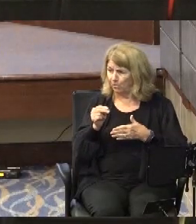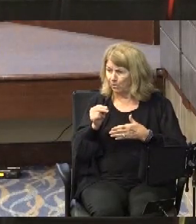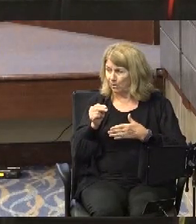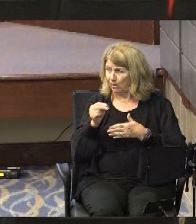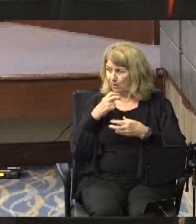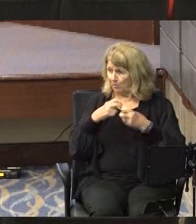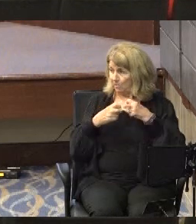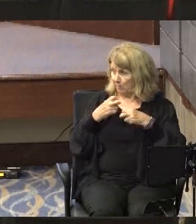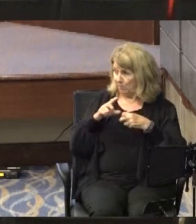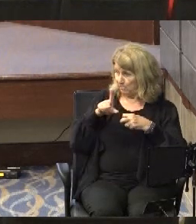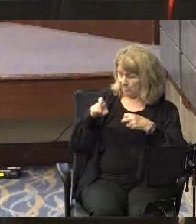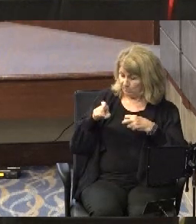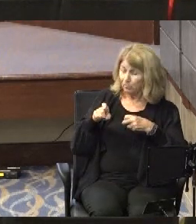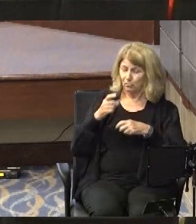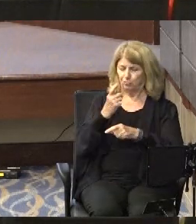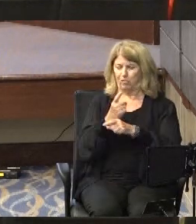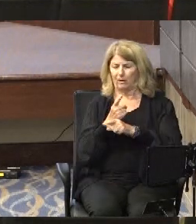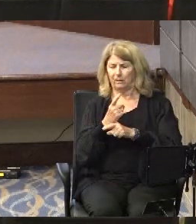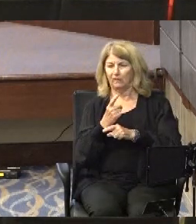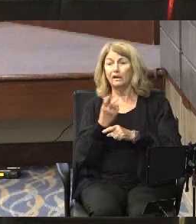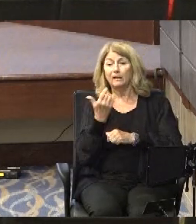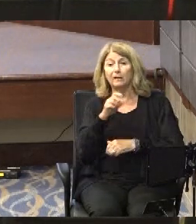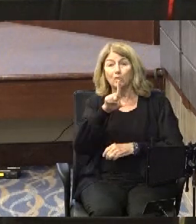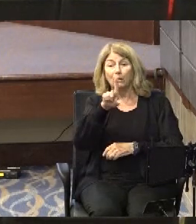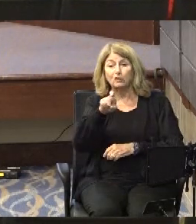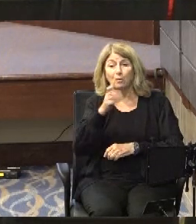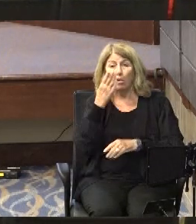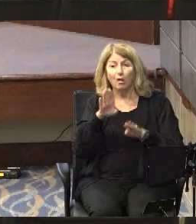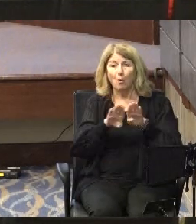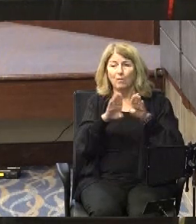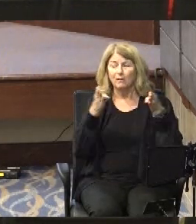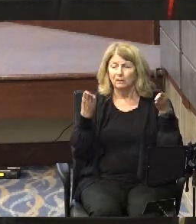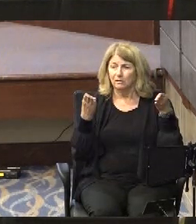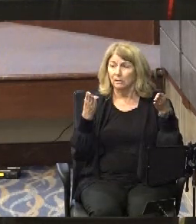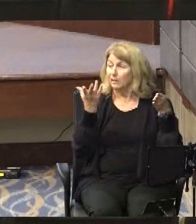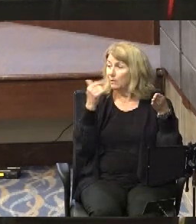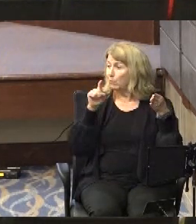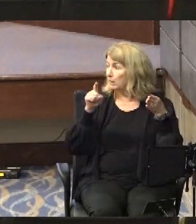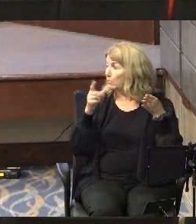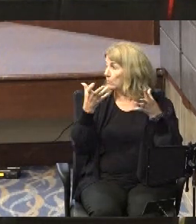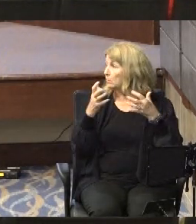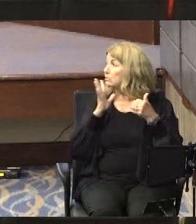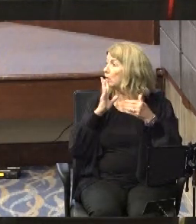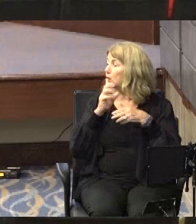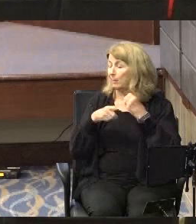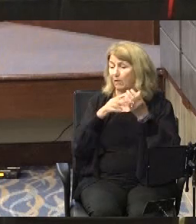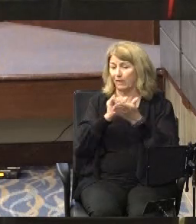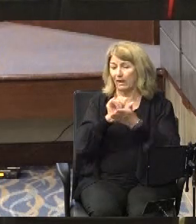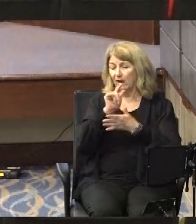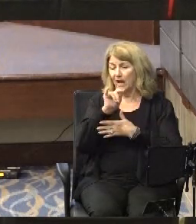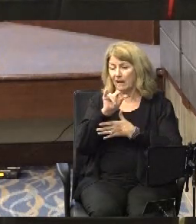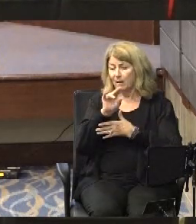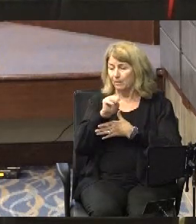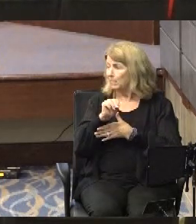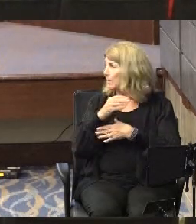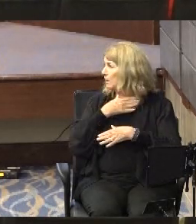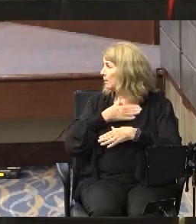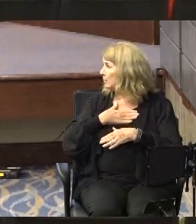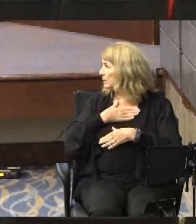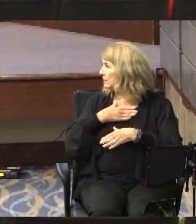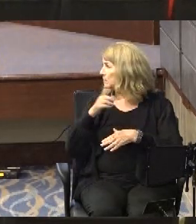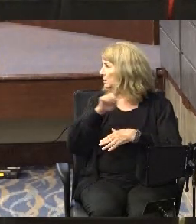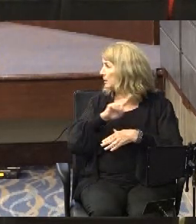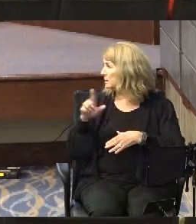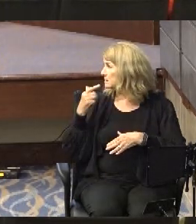Any other questions? We'll open the public hearing. Is anyone here to speak on this item? Yes, sir. Please state your name and give your